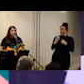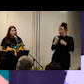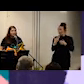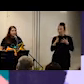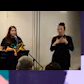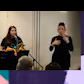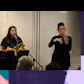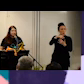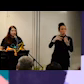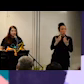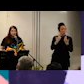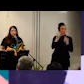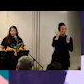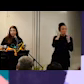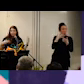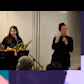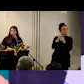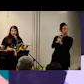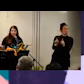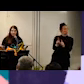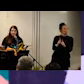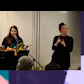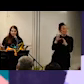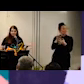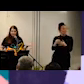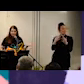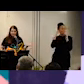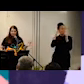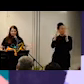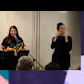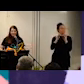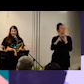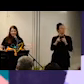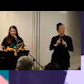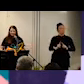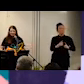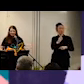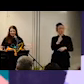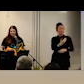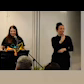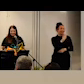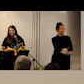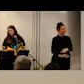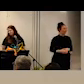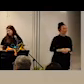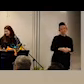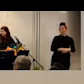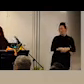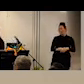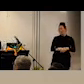kinds of social behavior that's relevant for autism and also the different kinds of social anxieties. Thank you.